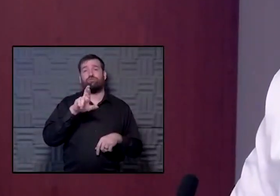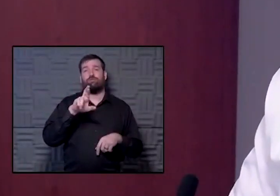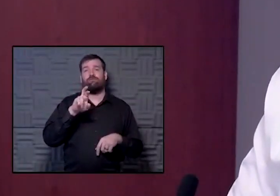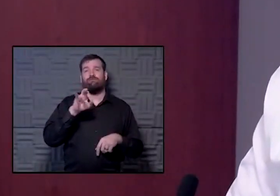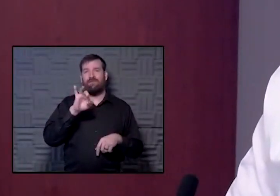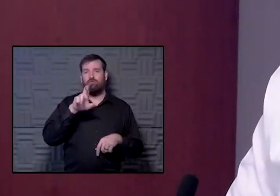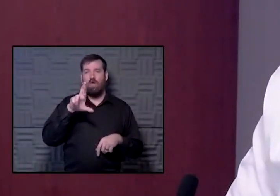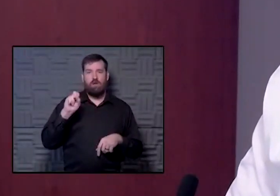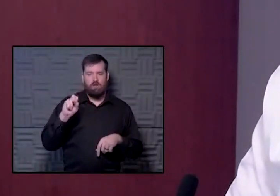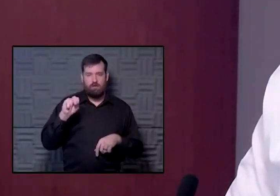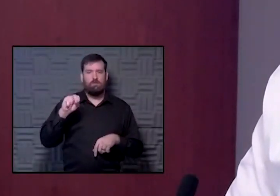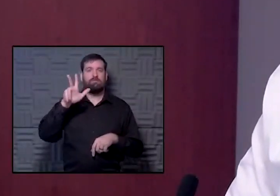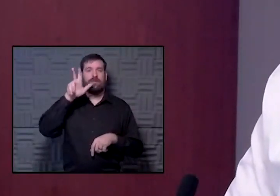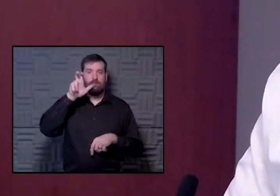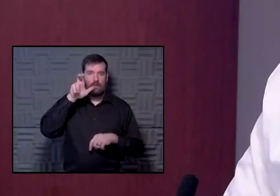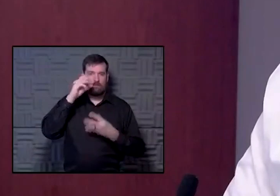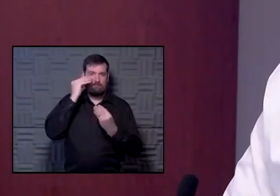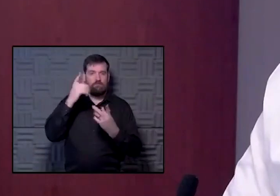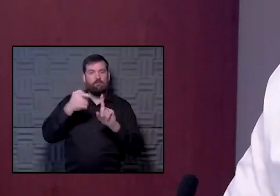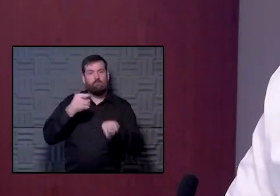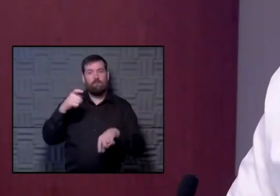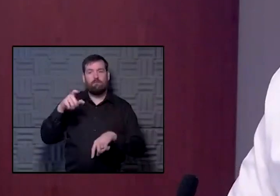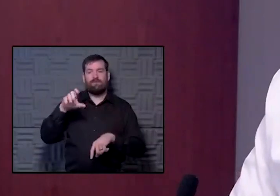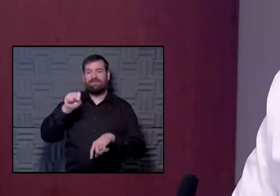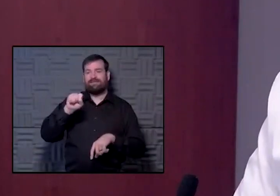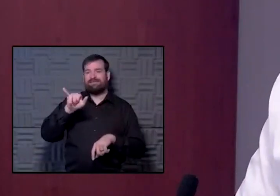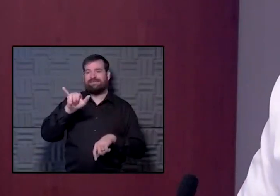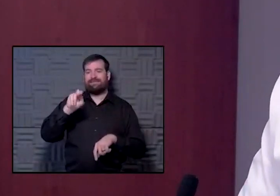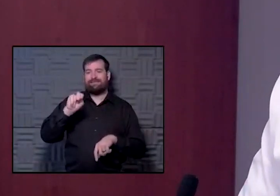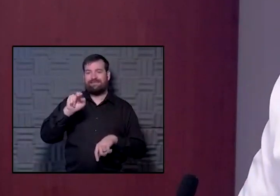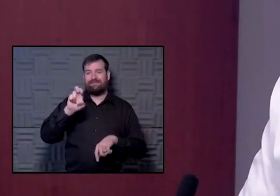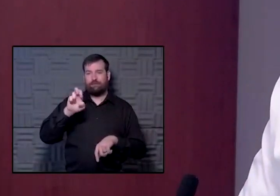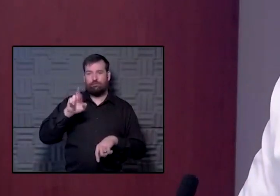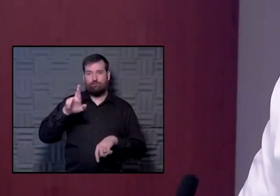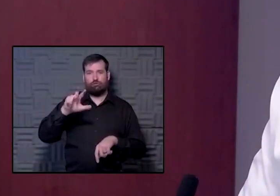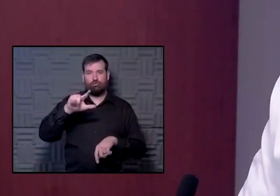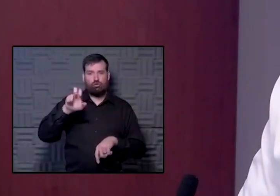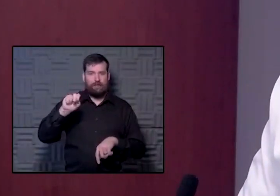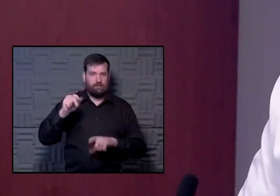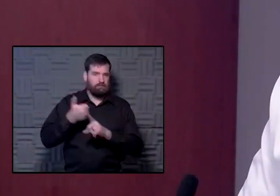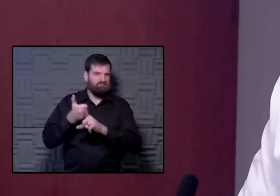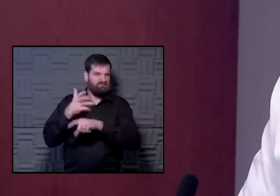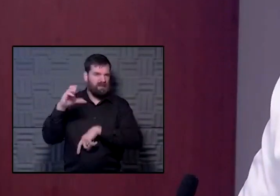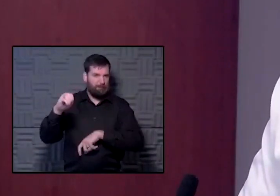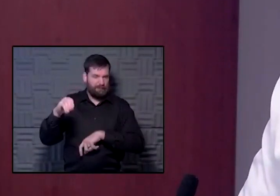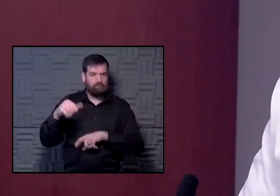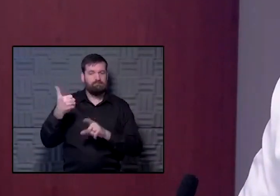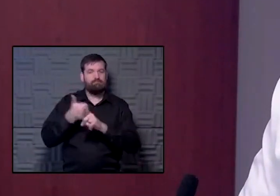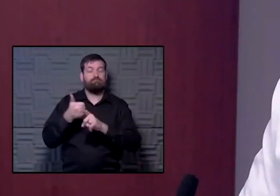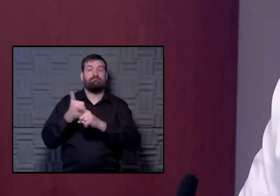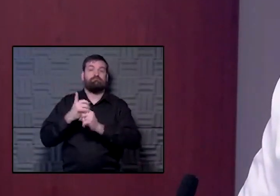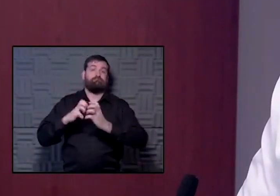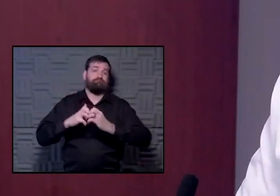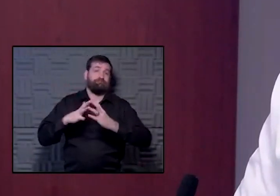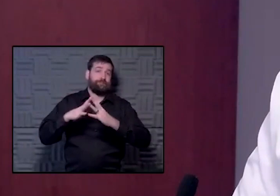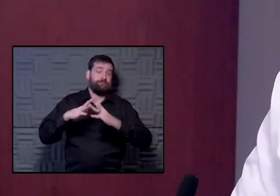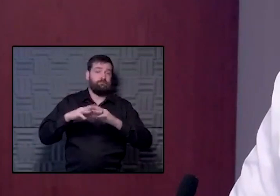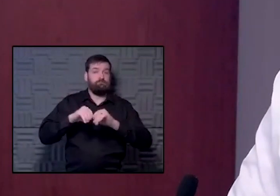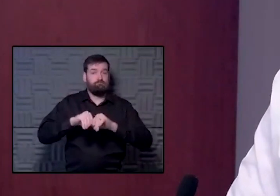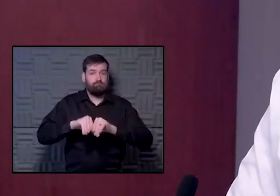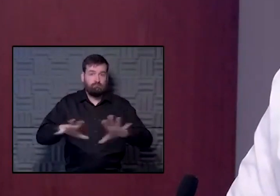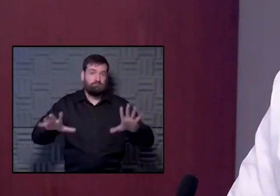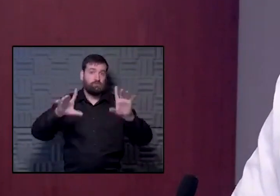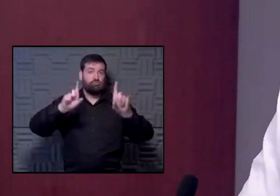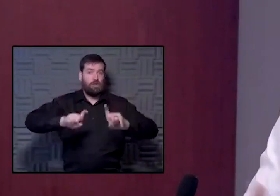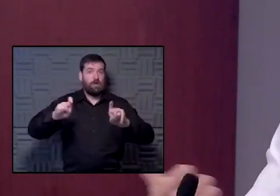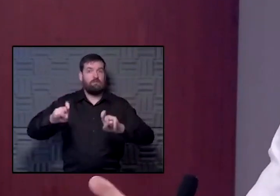nebulized treatment is produced by a company called Synergen. Synergen has been launching a trial outside of the